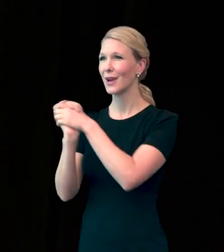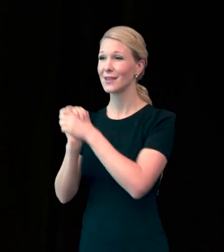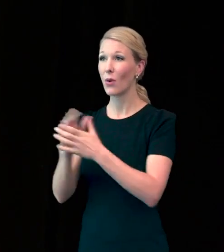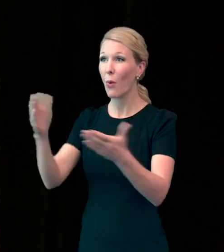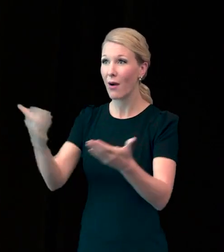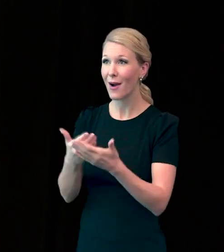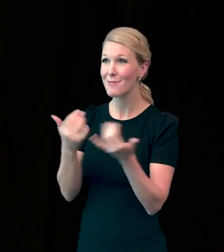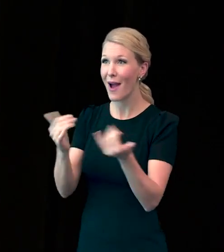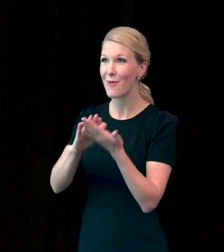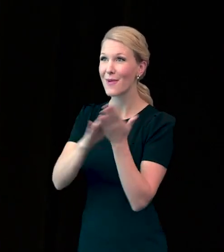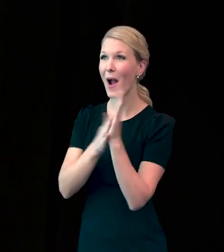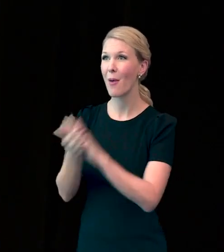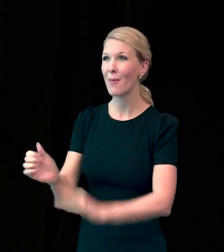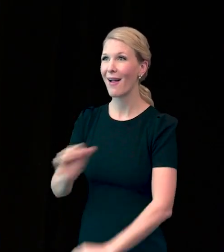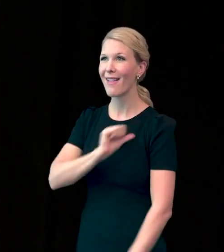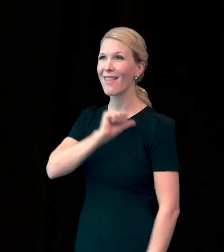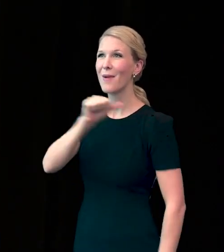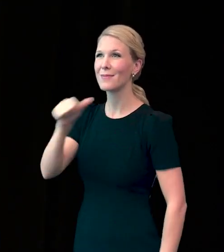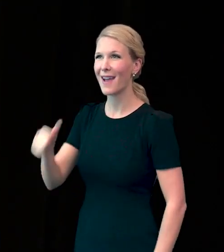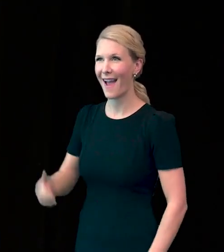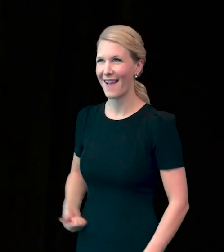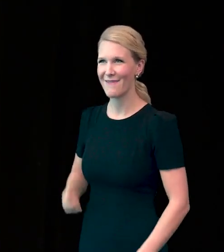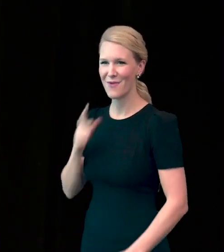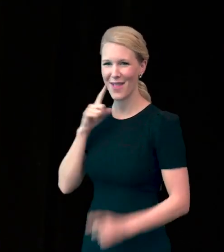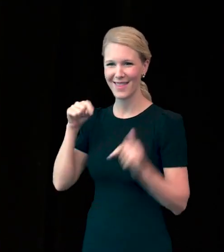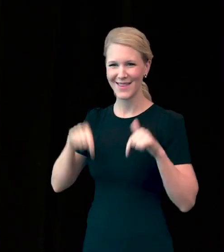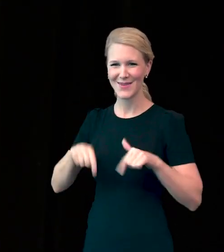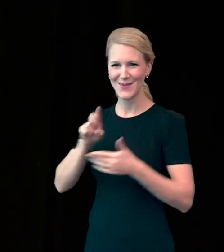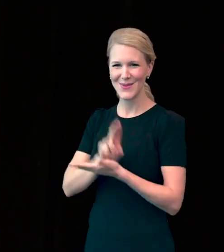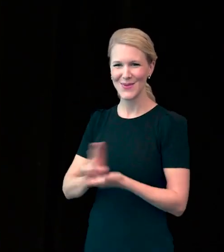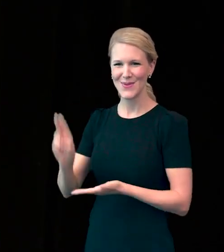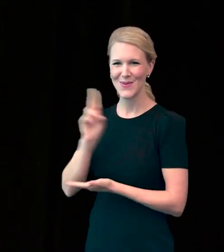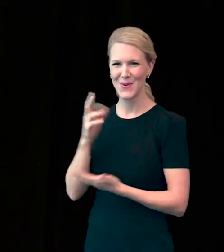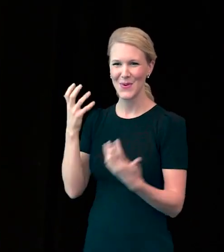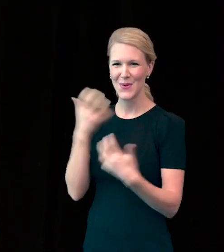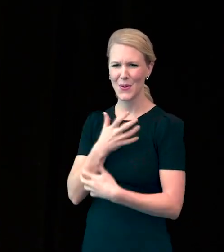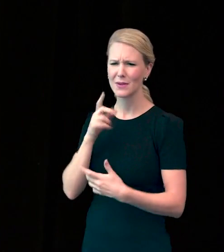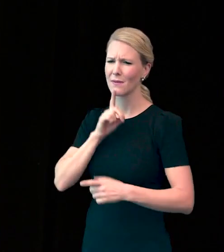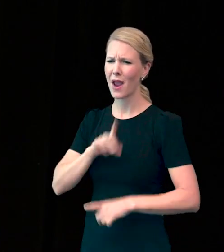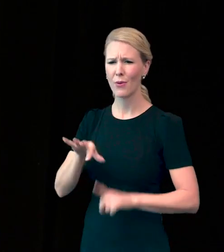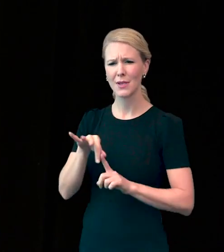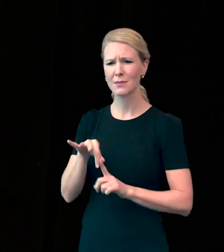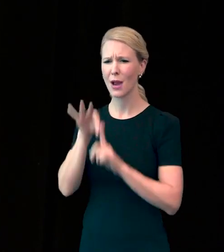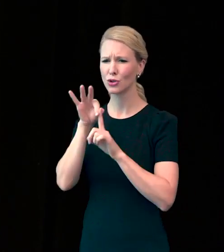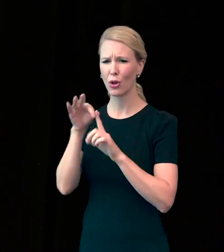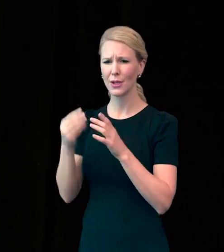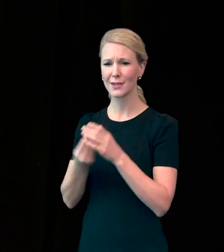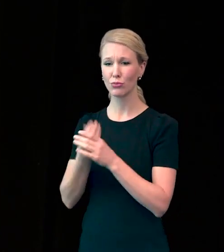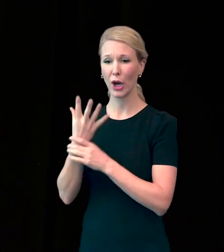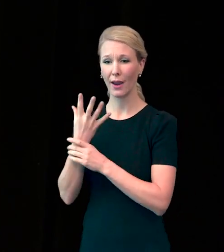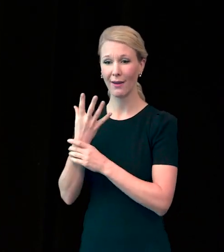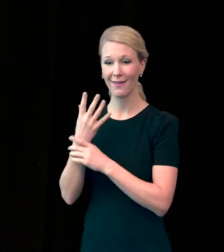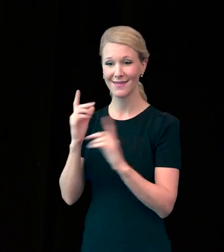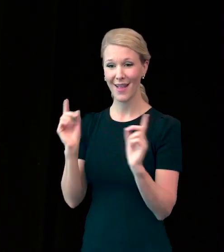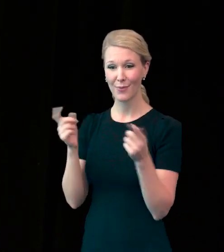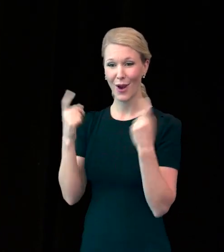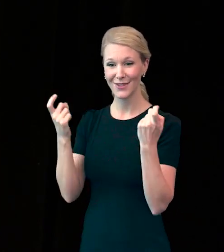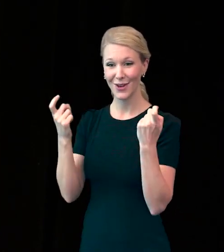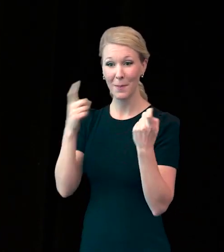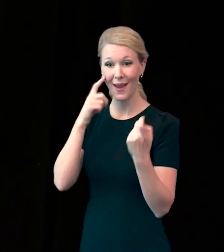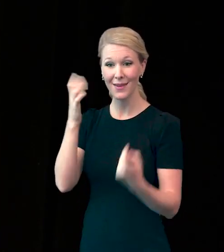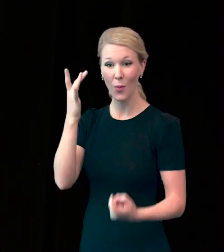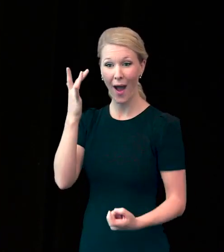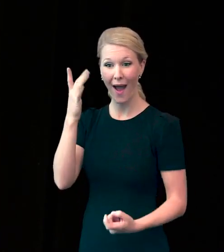and to welcome you as alumni of this great university. This is a particularly special spring commencement for